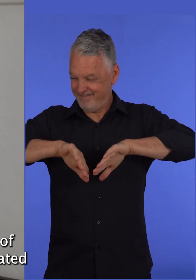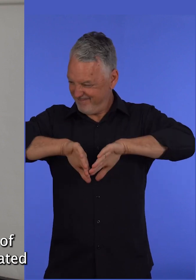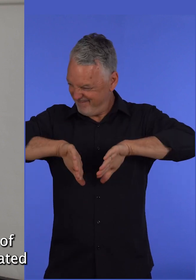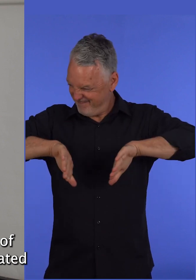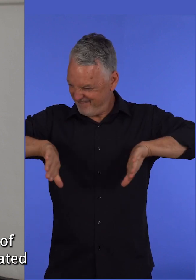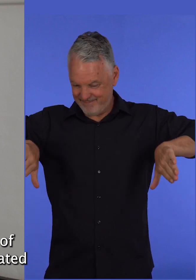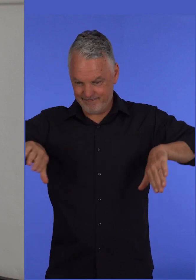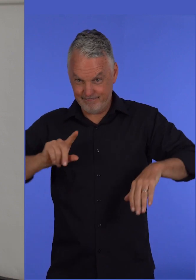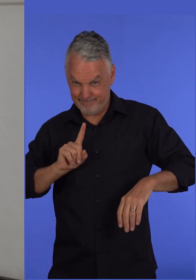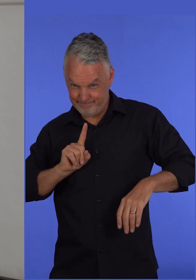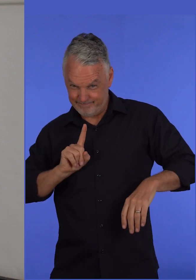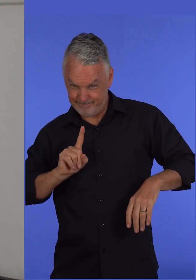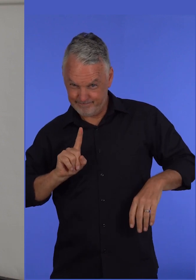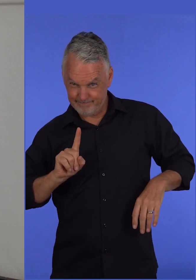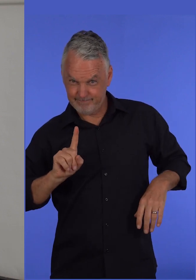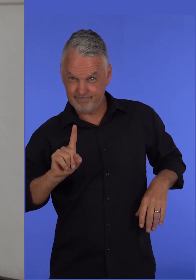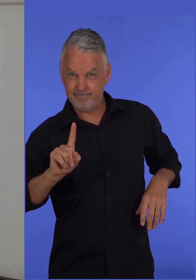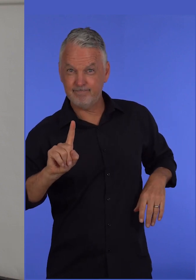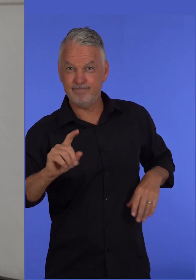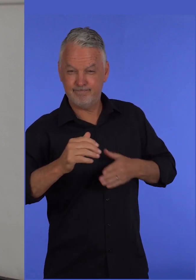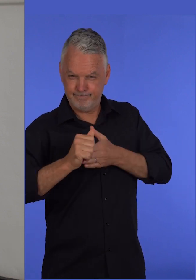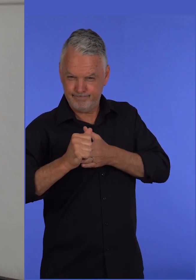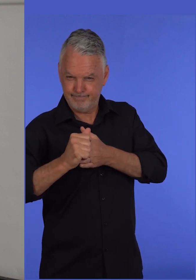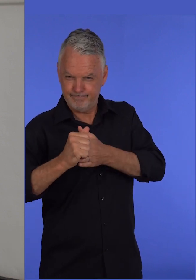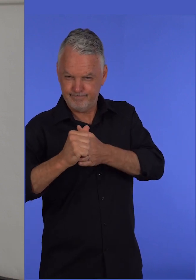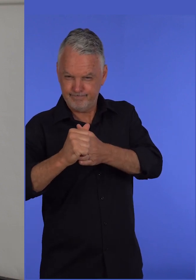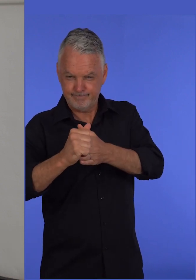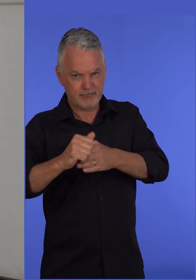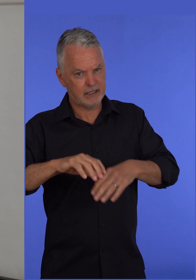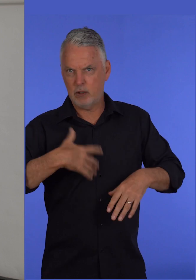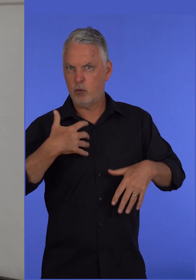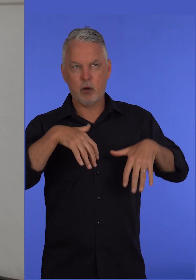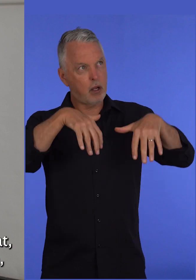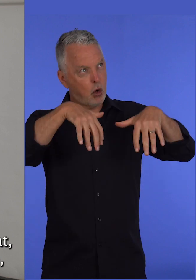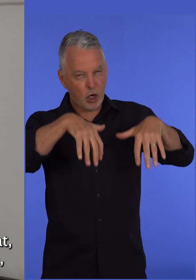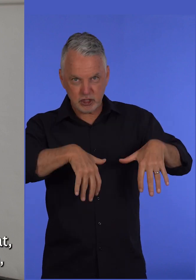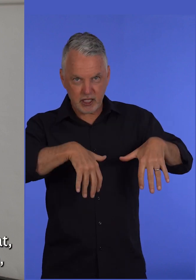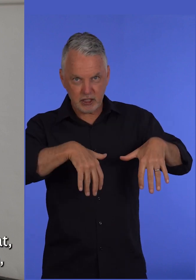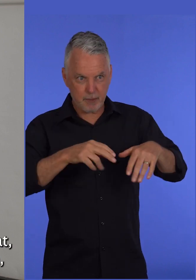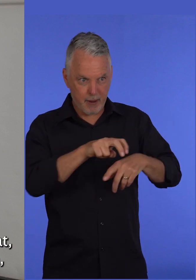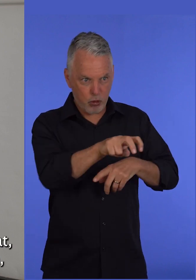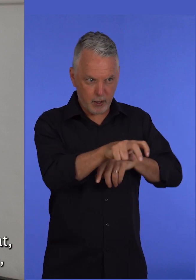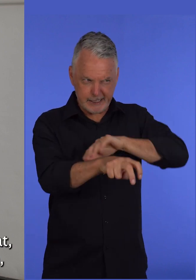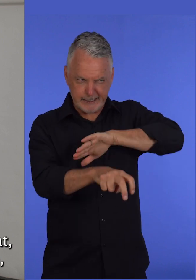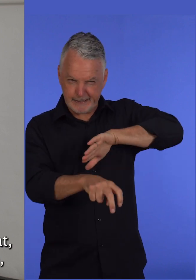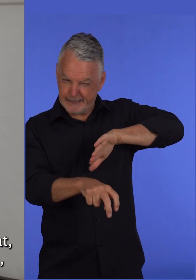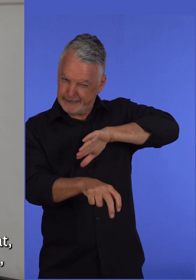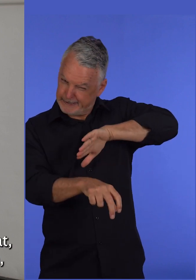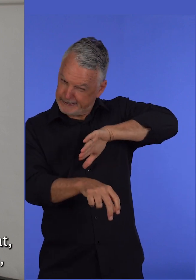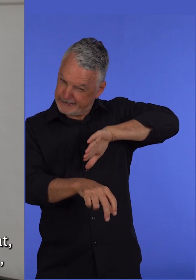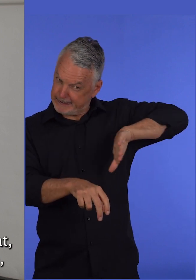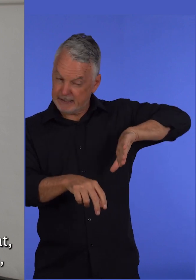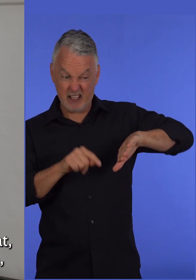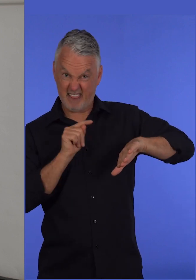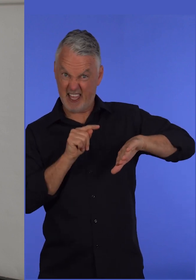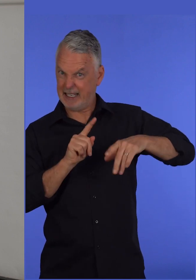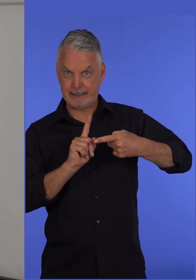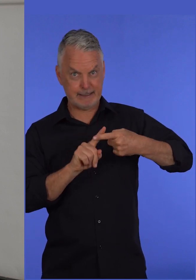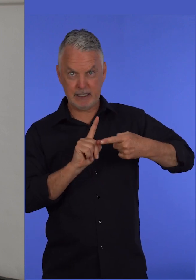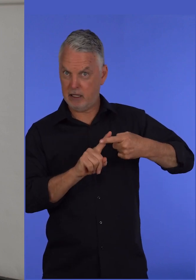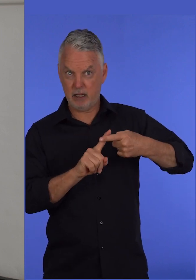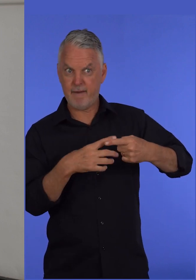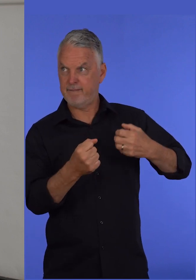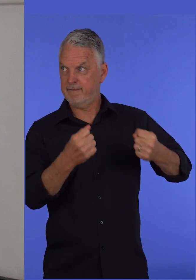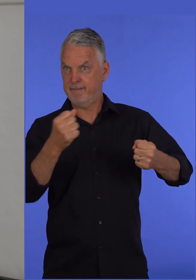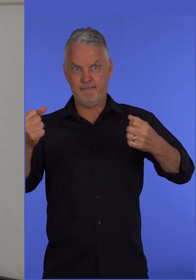system that had been created that actually led to pathway of isolation. She had to fight against that, and that fight is still there, and